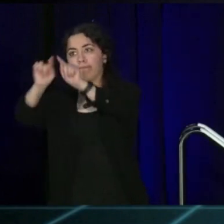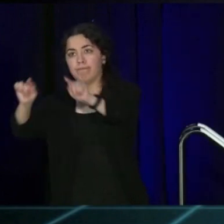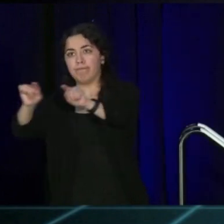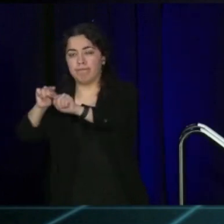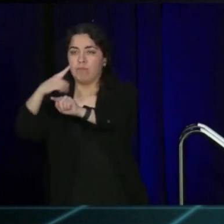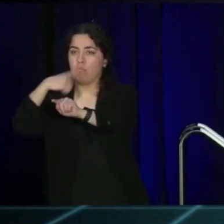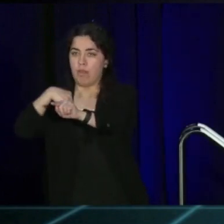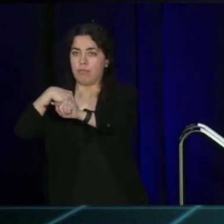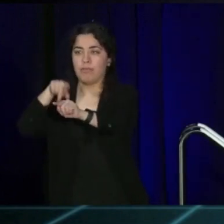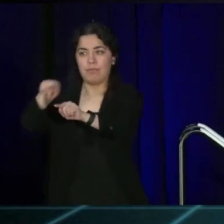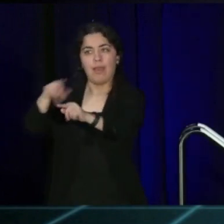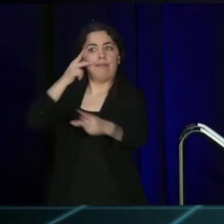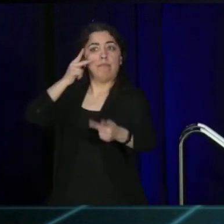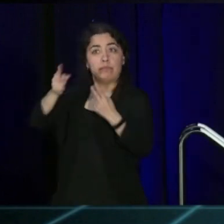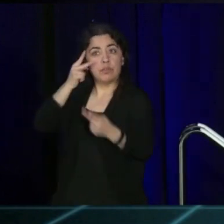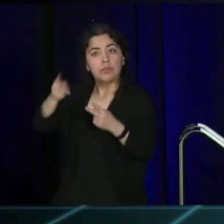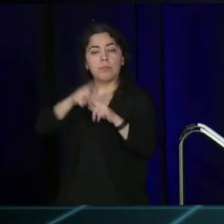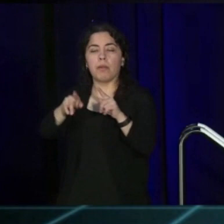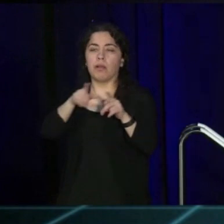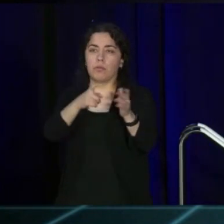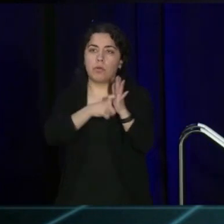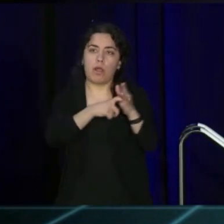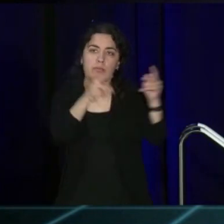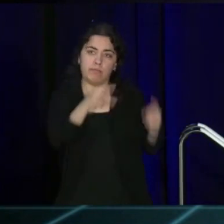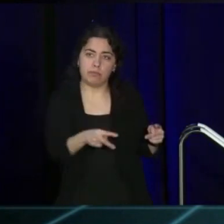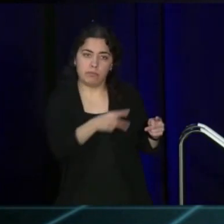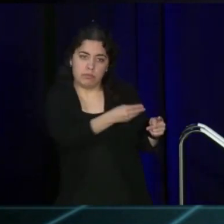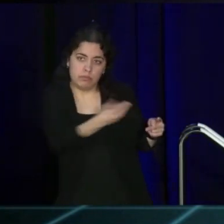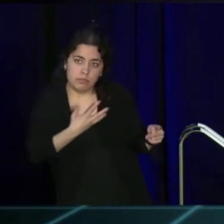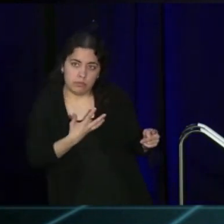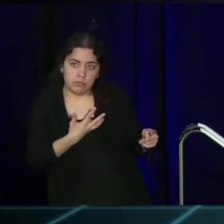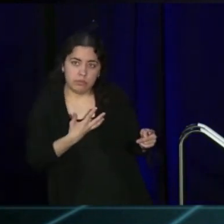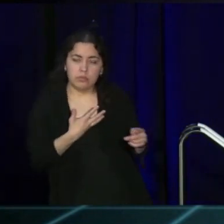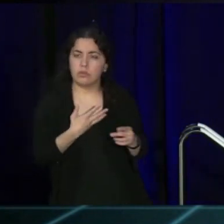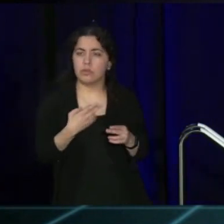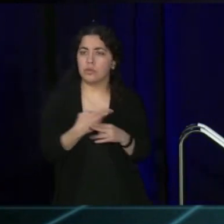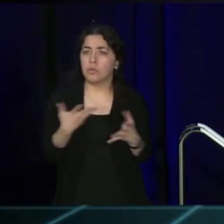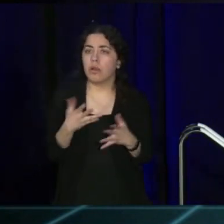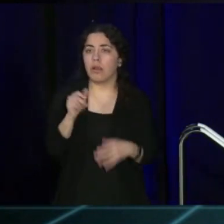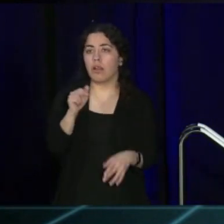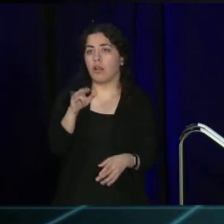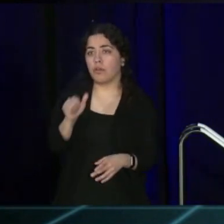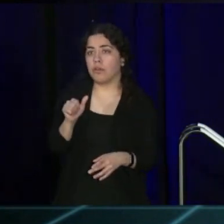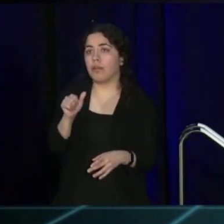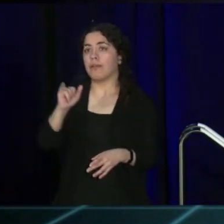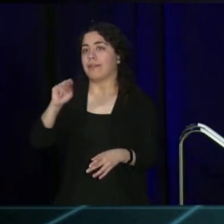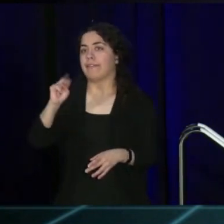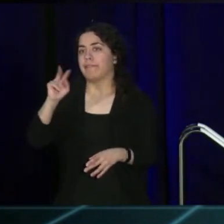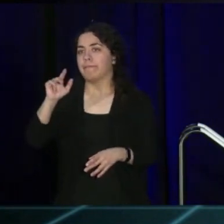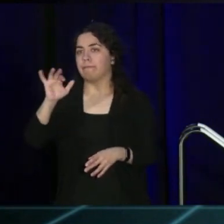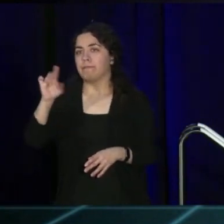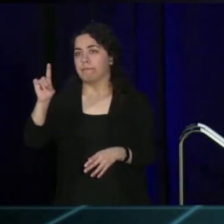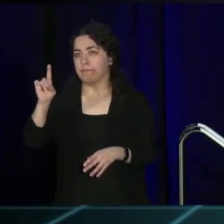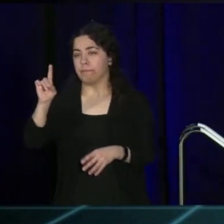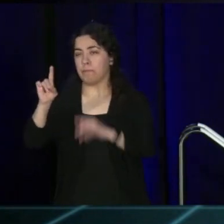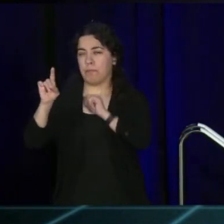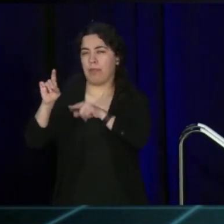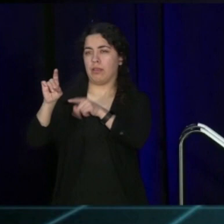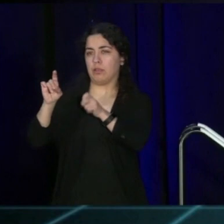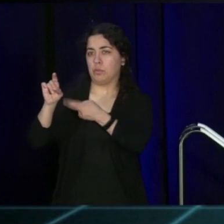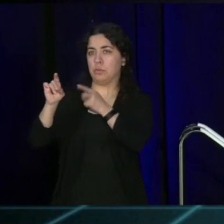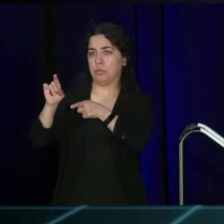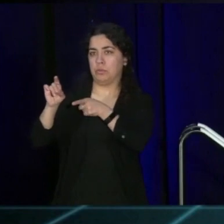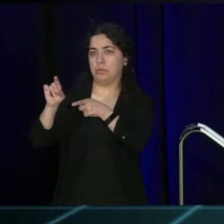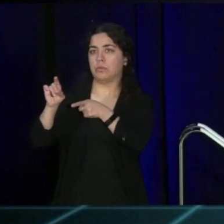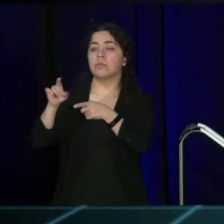semantic cue as well. To do that, we can use another ARIA attribute called area invalid. And when set to